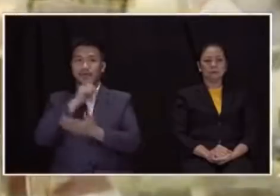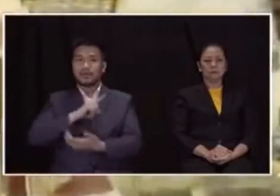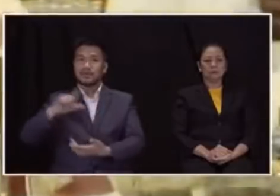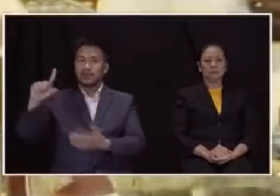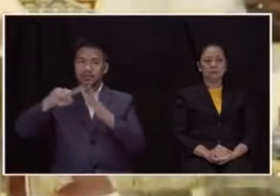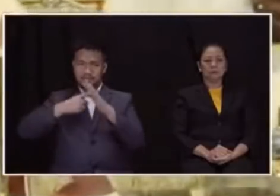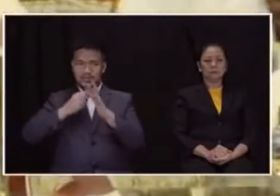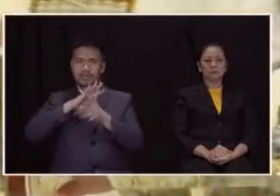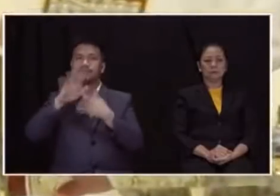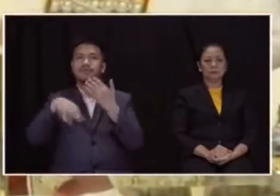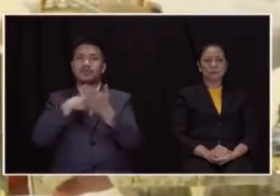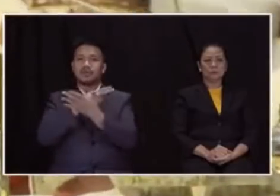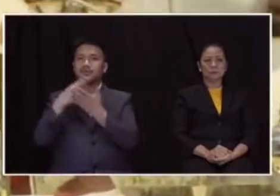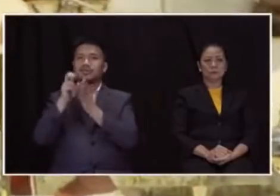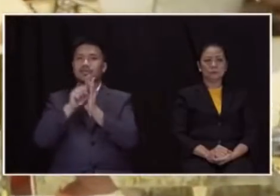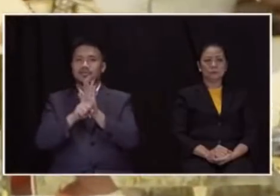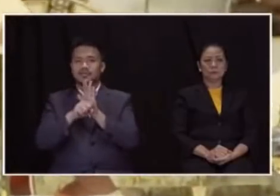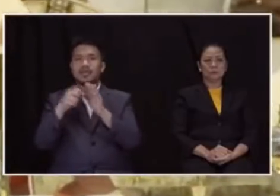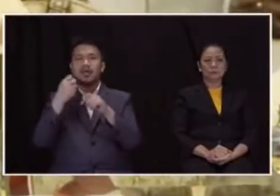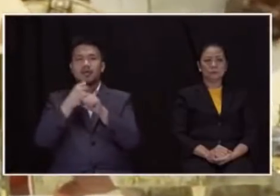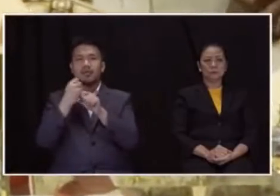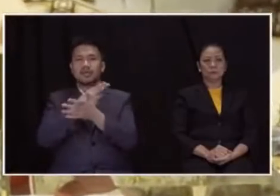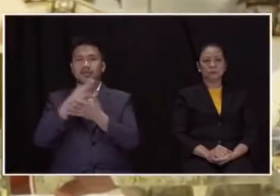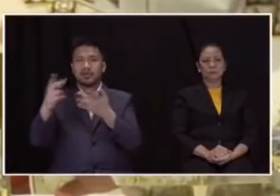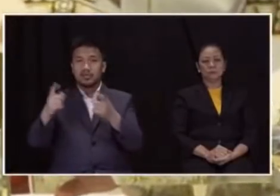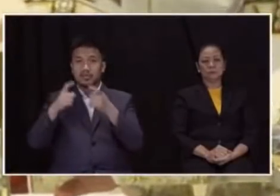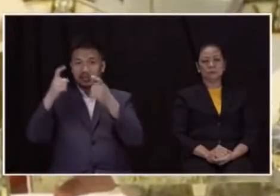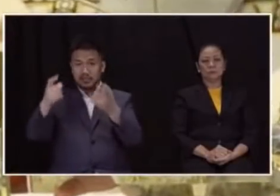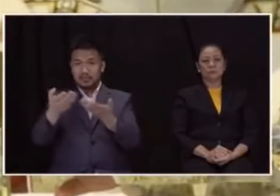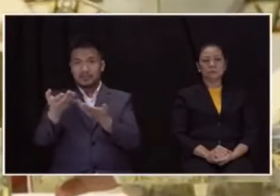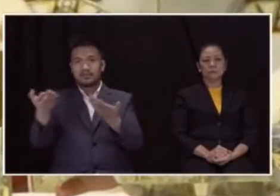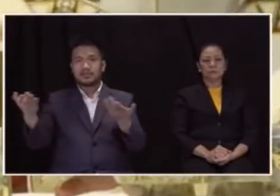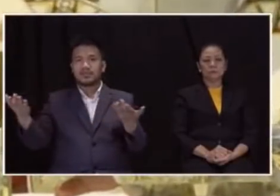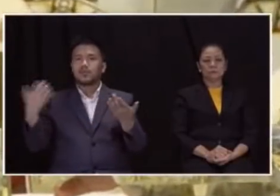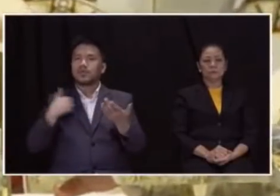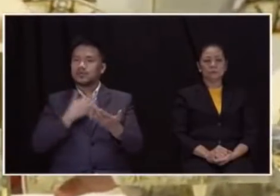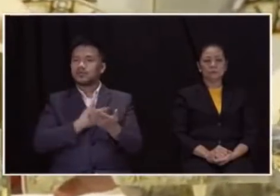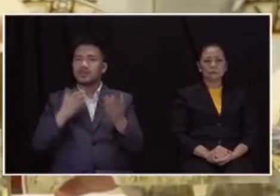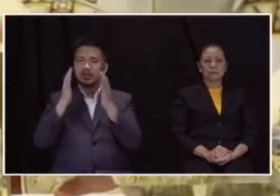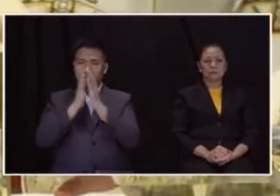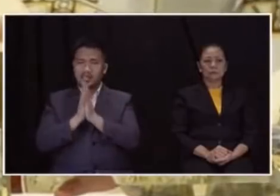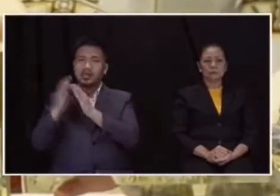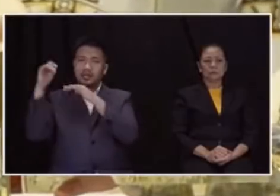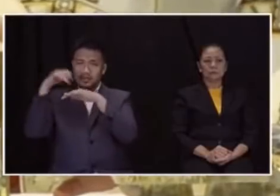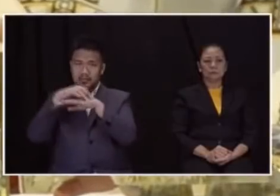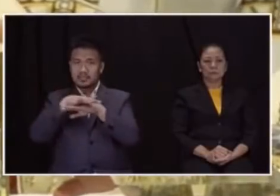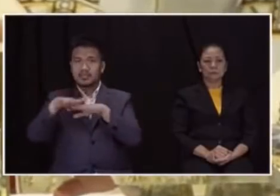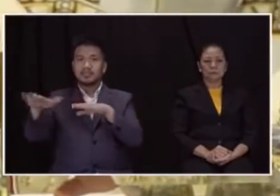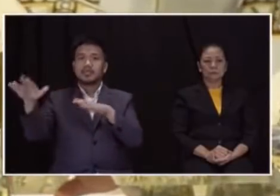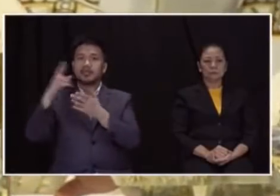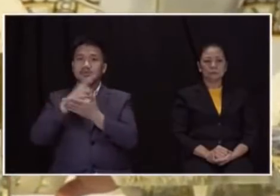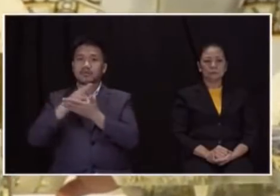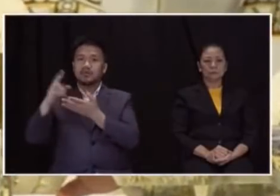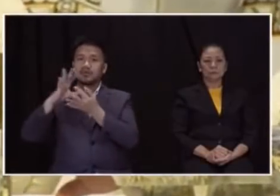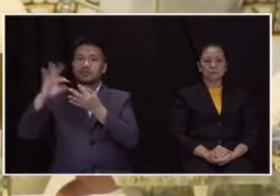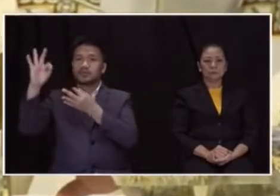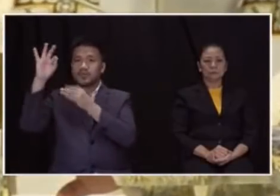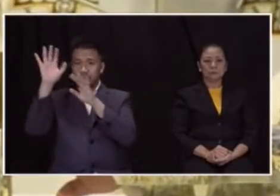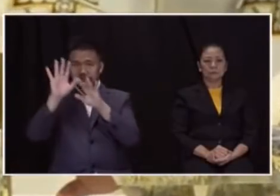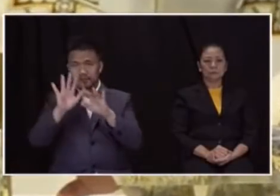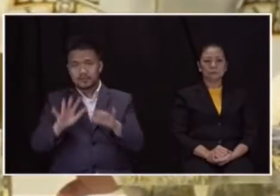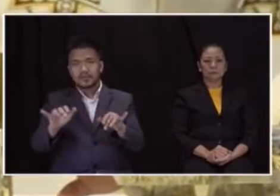The fount of all holiness. Make holy, therefore, these gifts, we pray, by sending down your Spirit upon